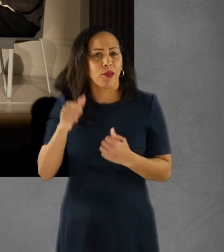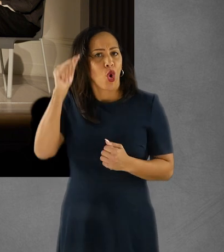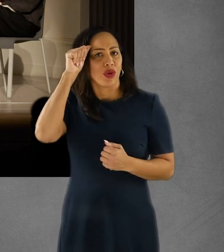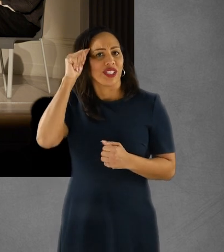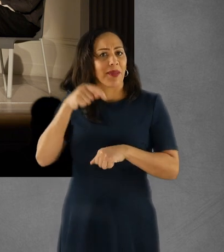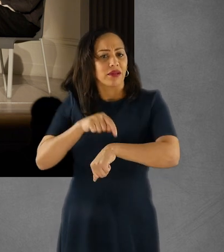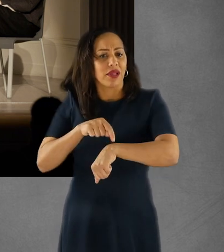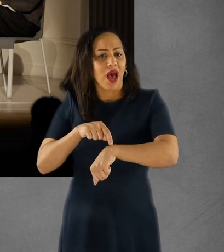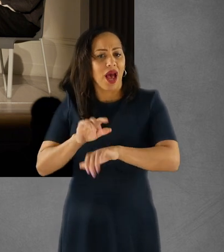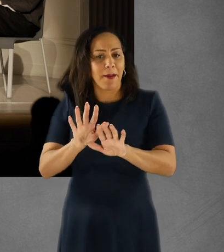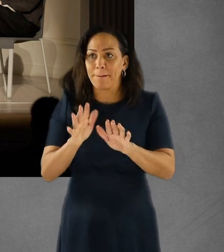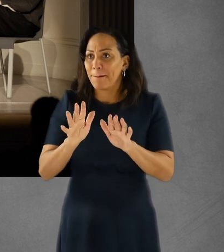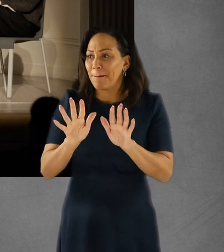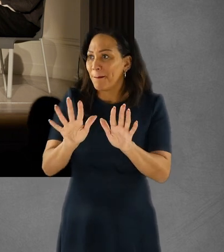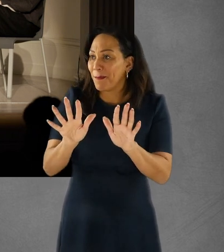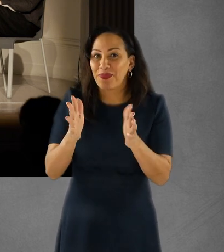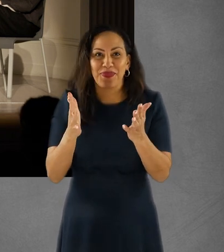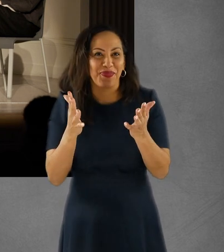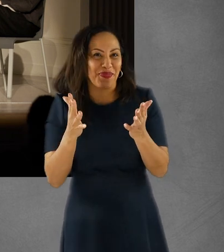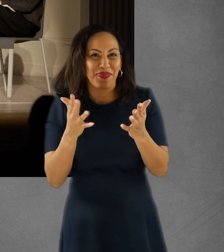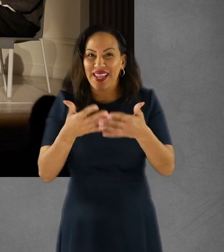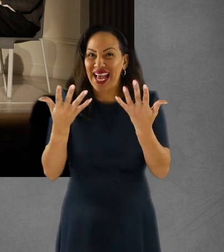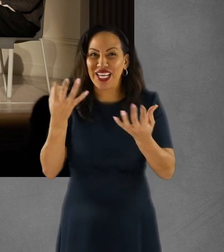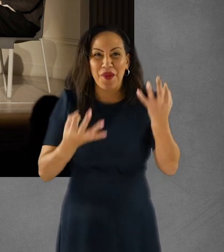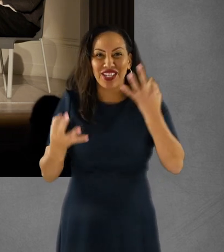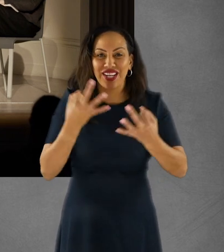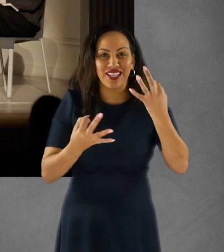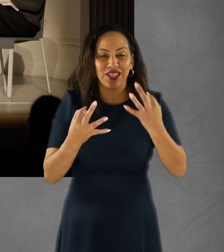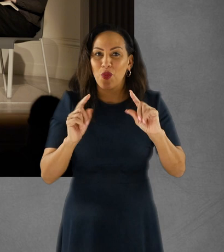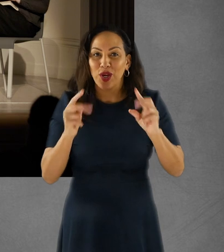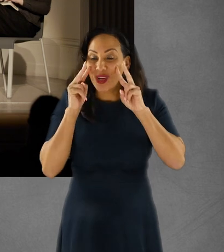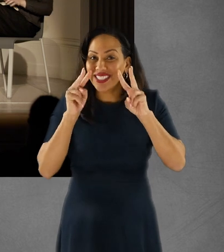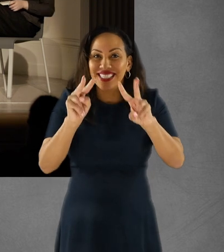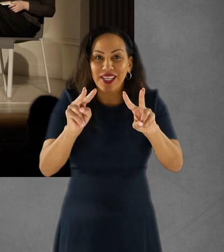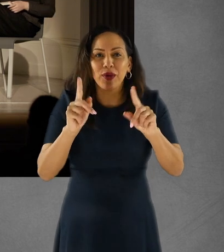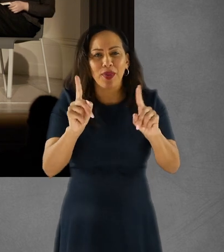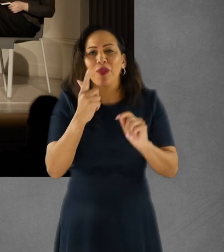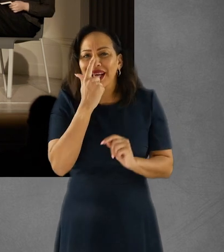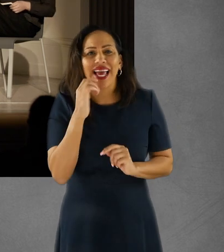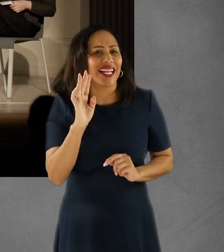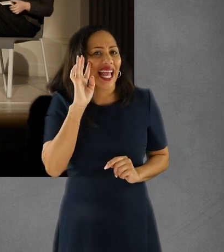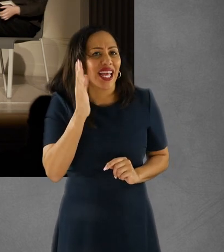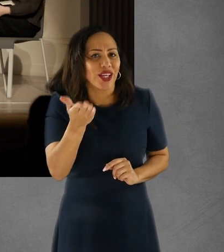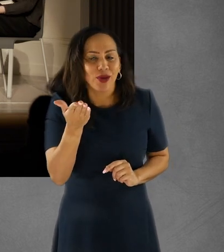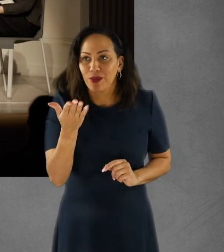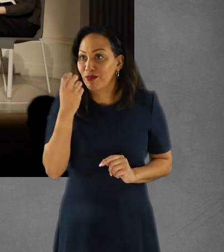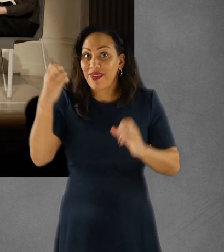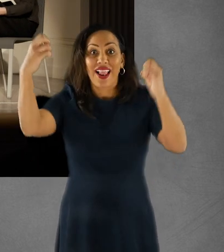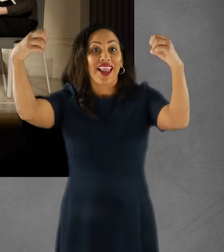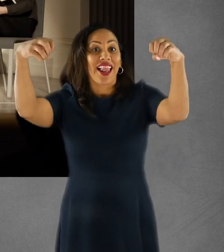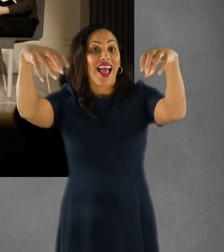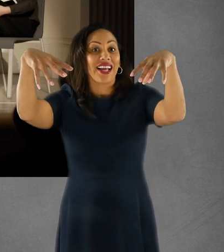can't see you, we can hear you. It's actually a little bit disturbing. Yeah, if can you we do have the lights? If you do have